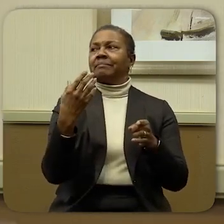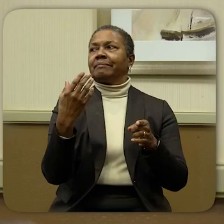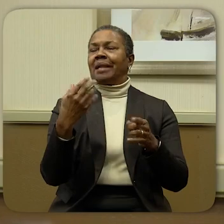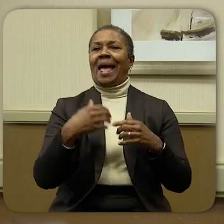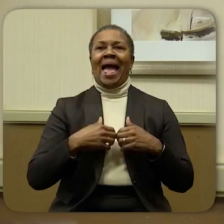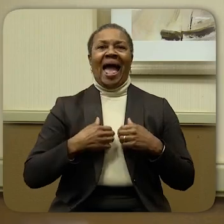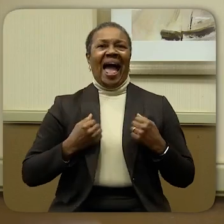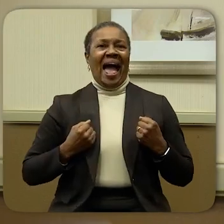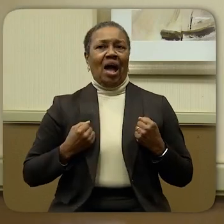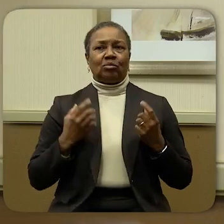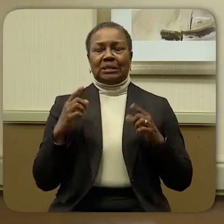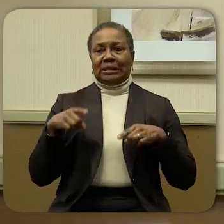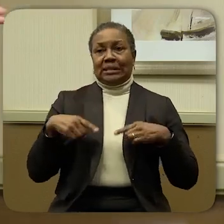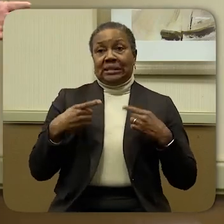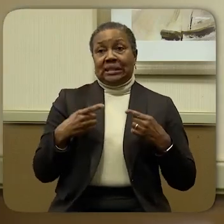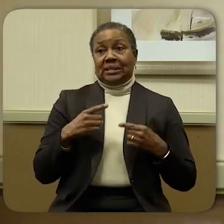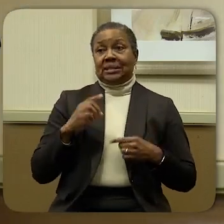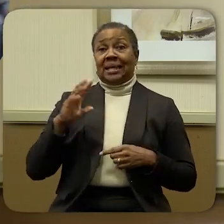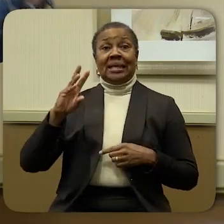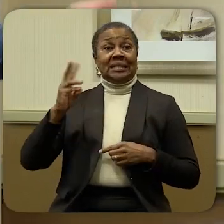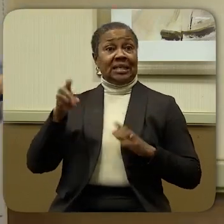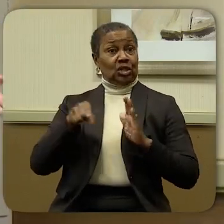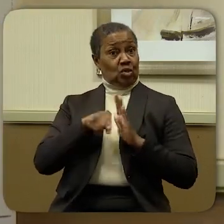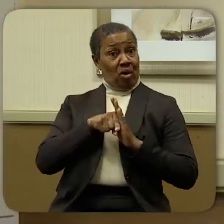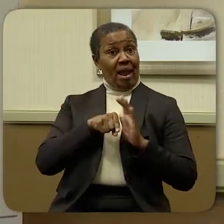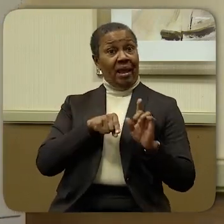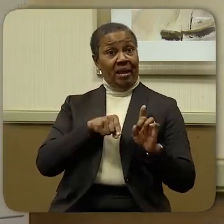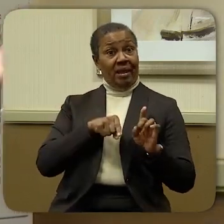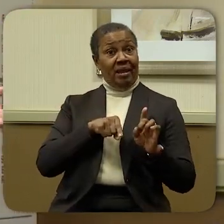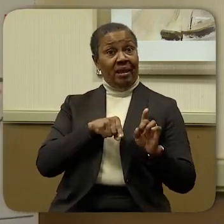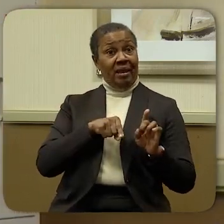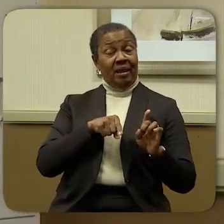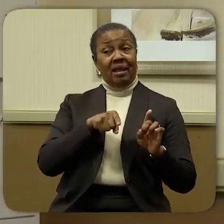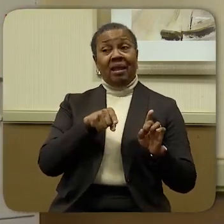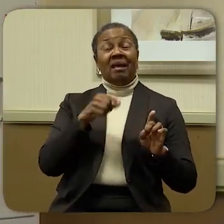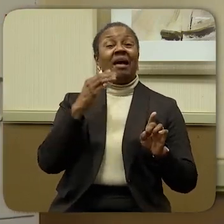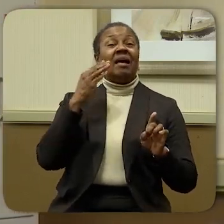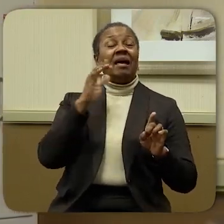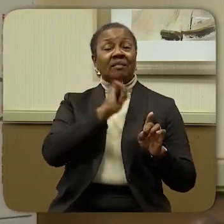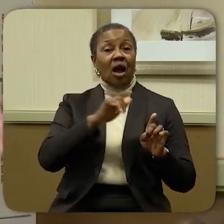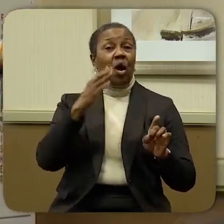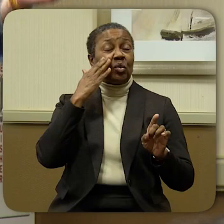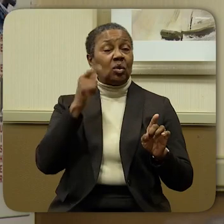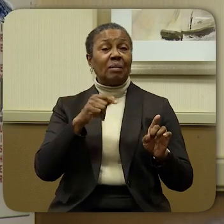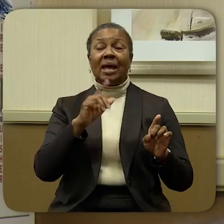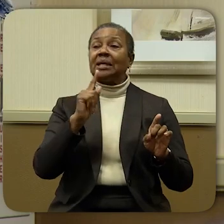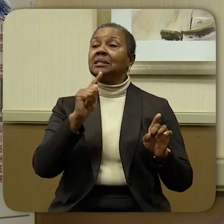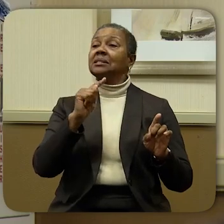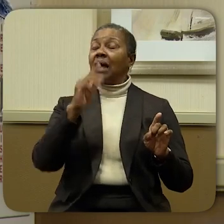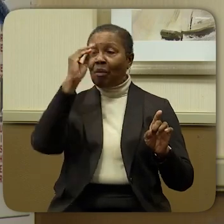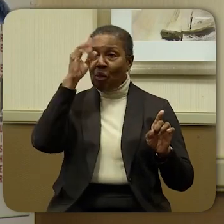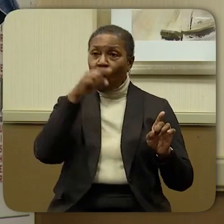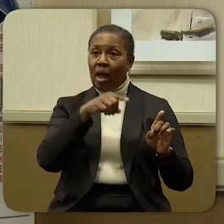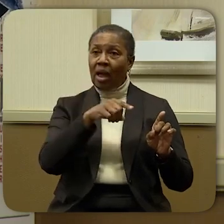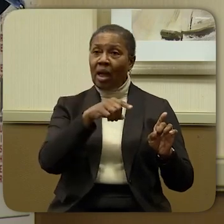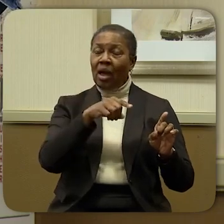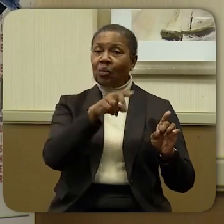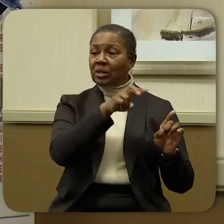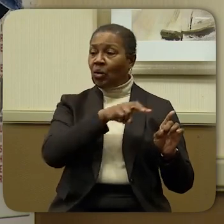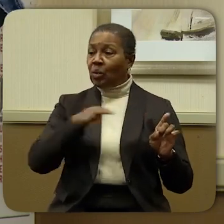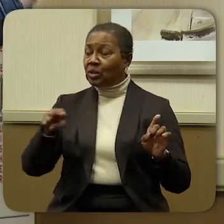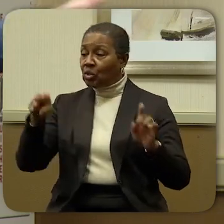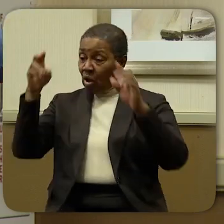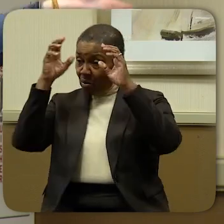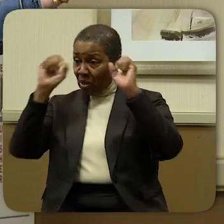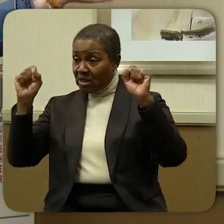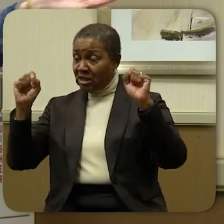was in 8th grade, as a trans boy. Everyone knew him as he, him, as his boy name, all that kind of stuff. And then when they went to do the presidential